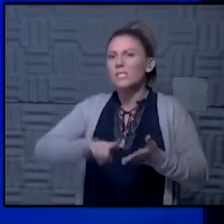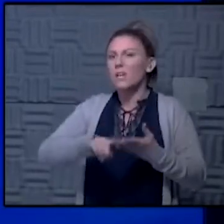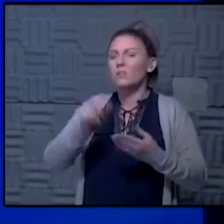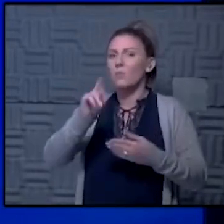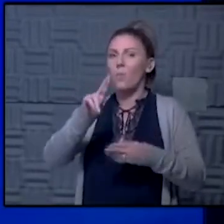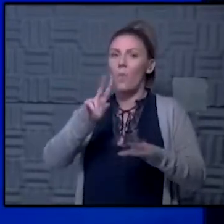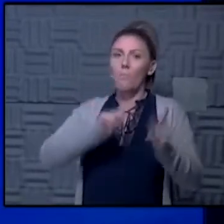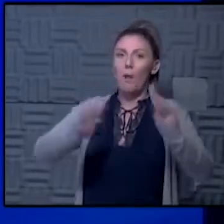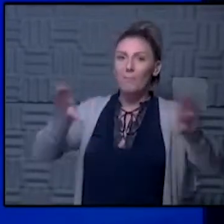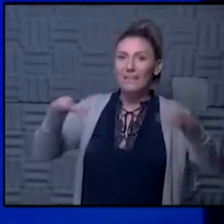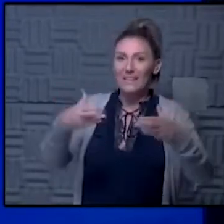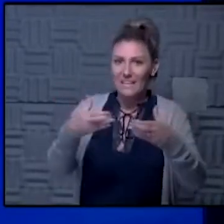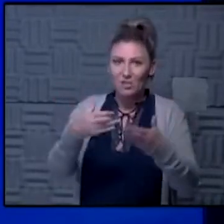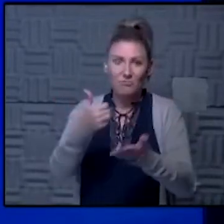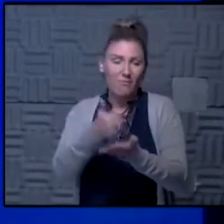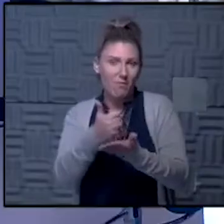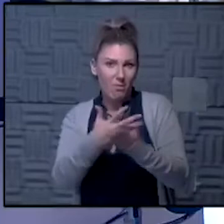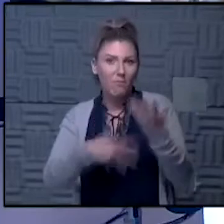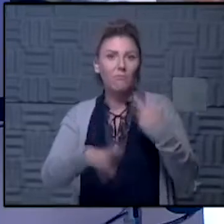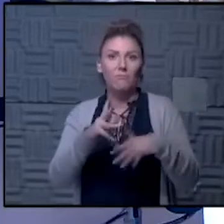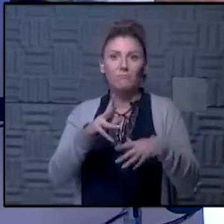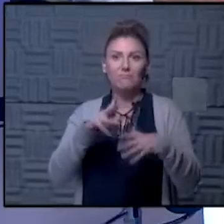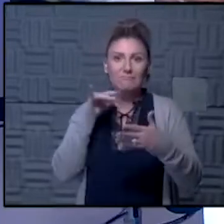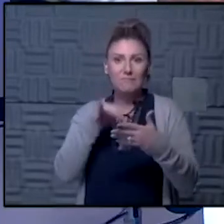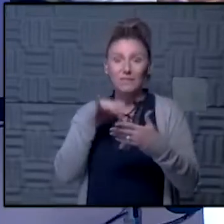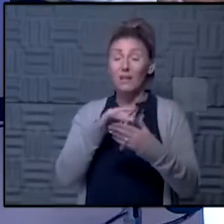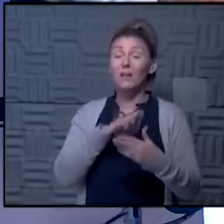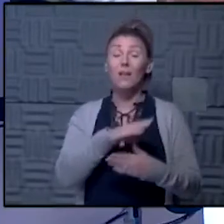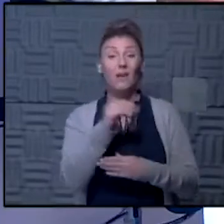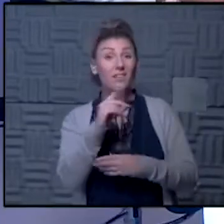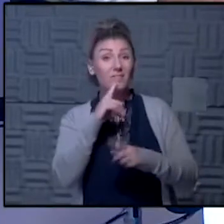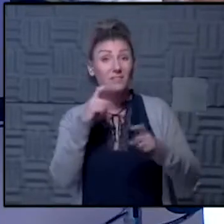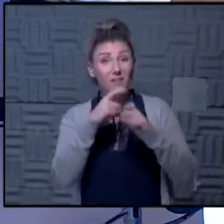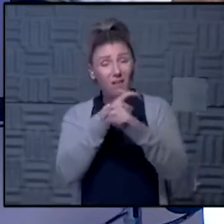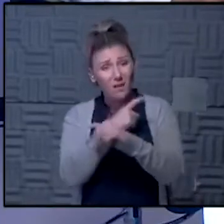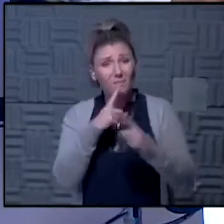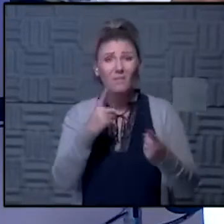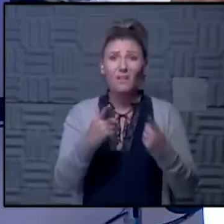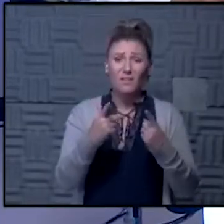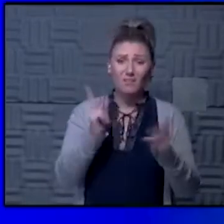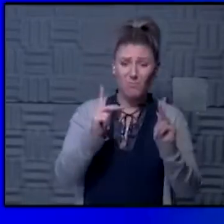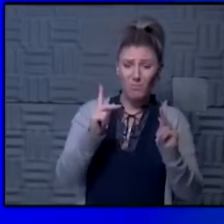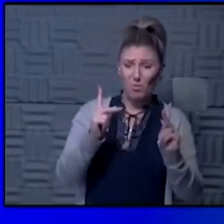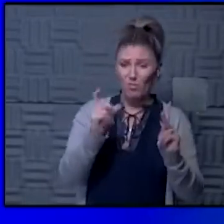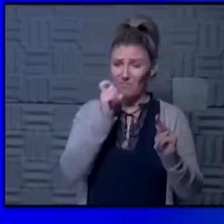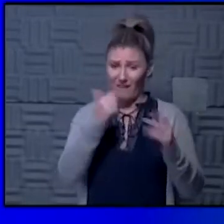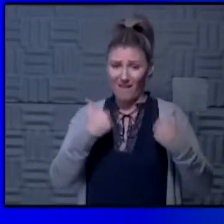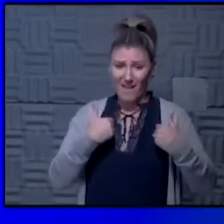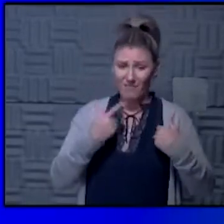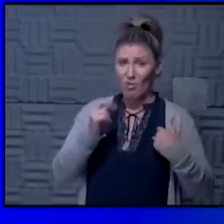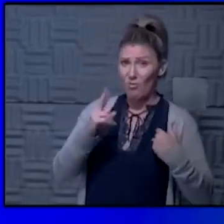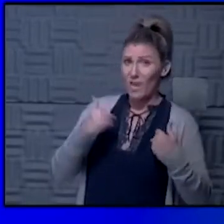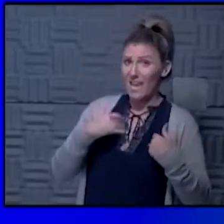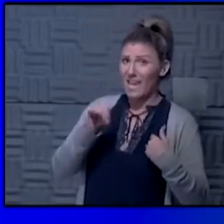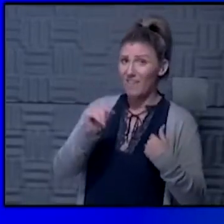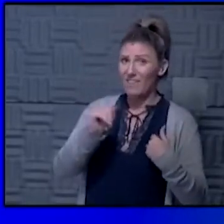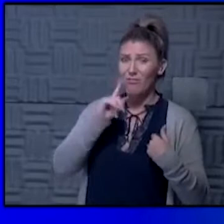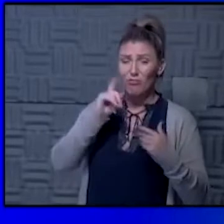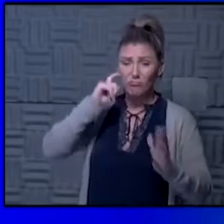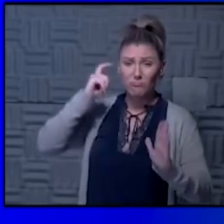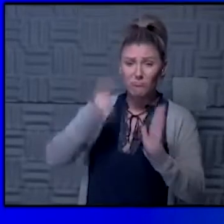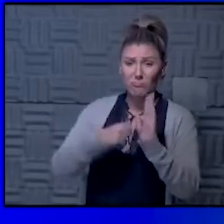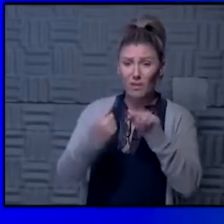health study question. And that's complicated by the fact that even people who have it may have no symptoms or mild symptoms. Their detectable